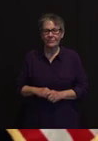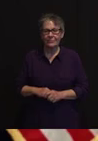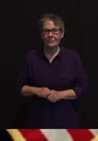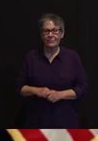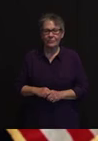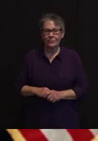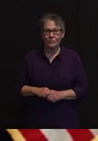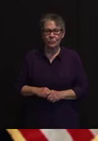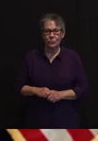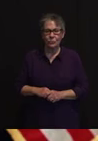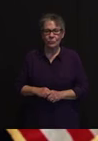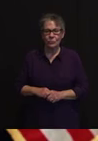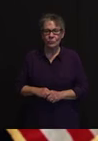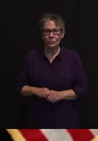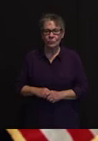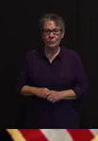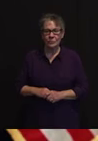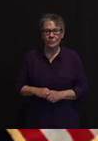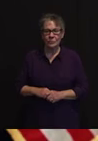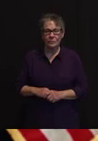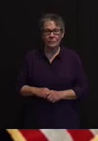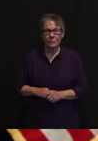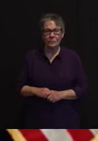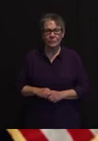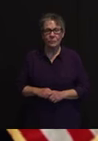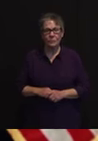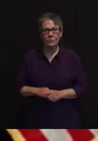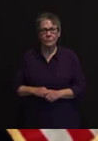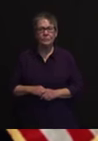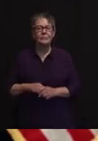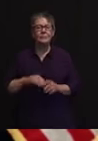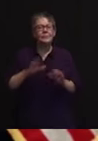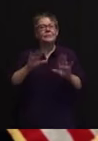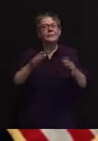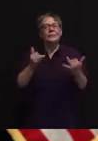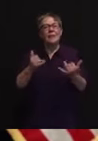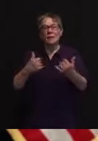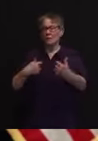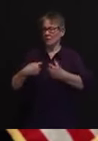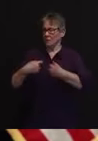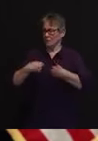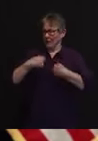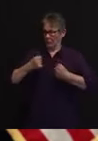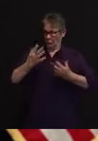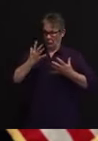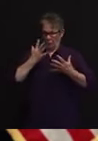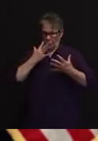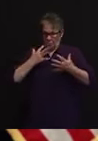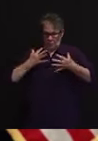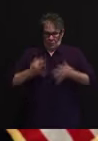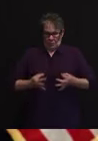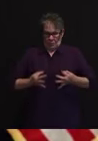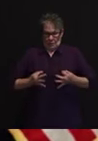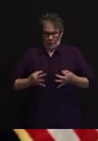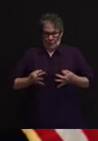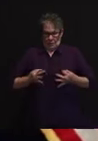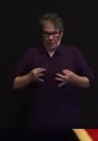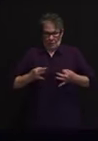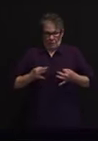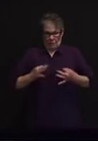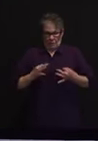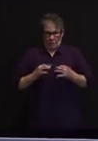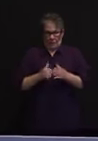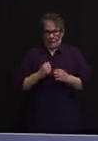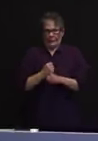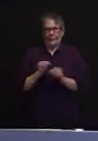that. Any comments on, I apologize, on drug shortages, pardon me, Judy, and then